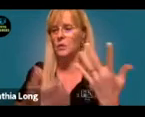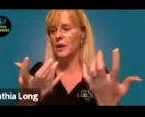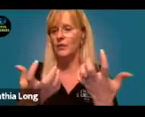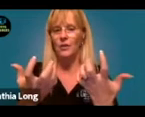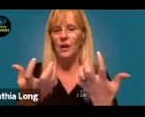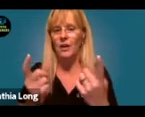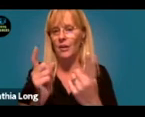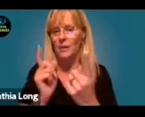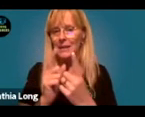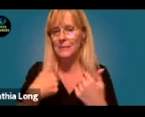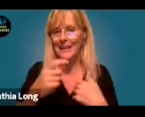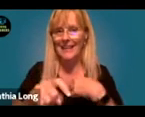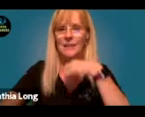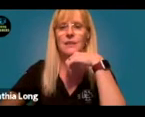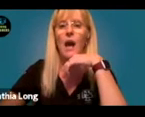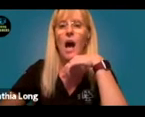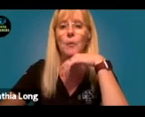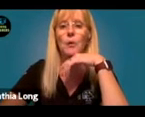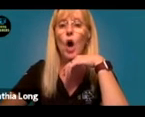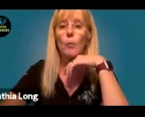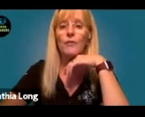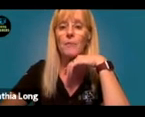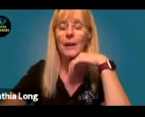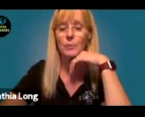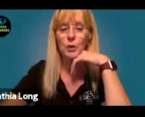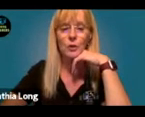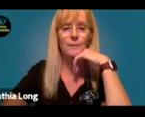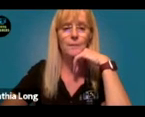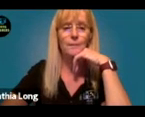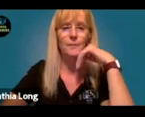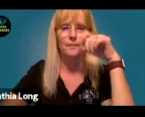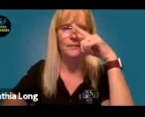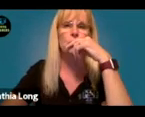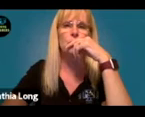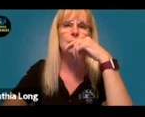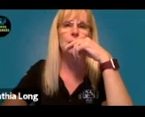options, whatever meets my needs. I'm going to open from my computer.